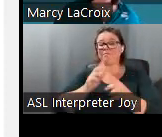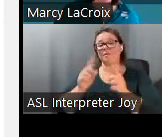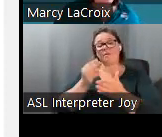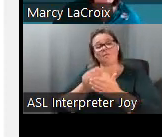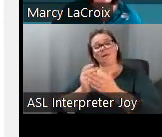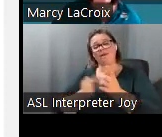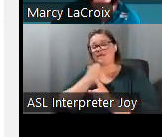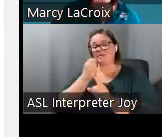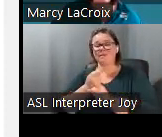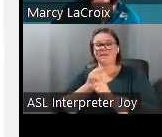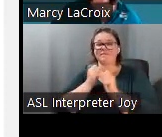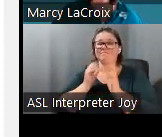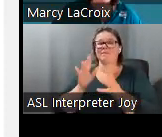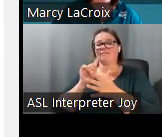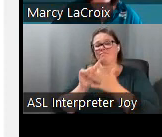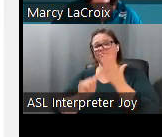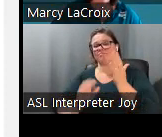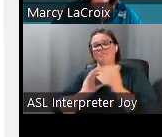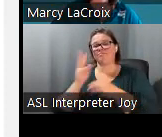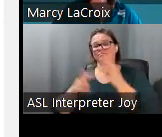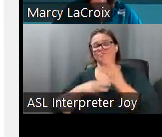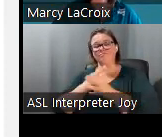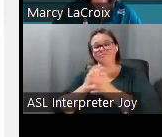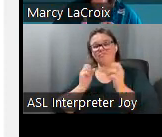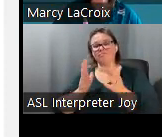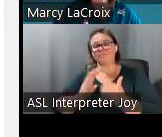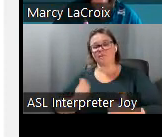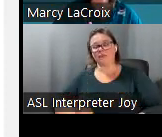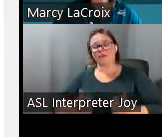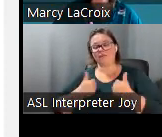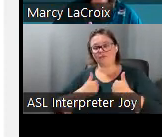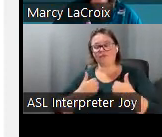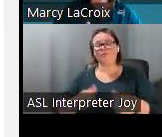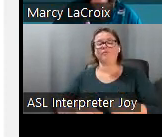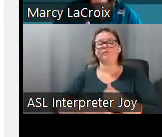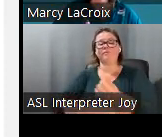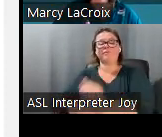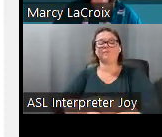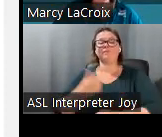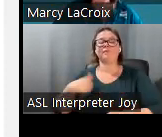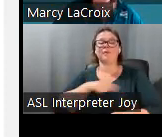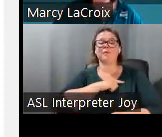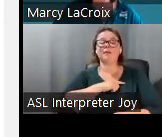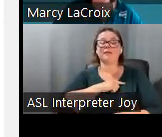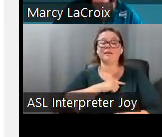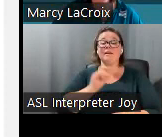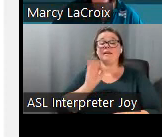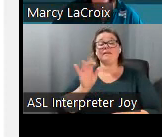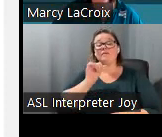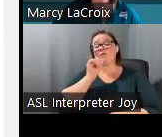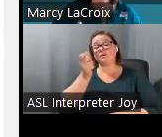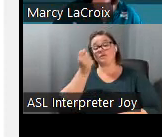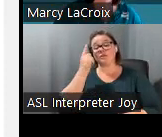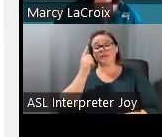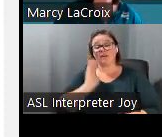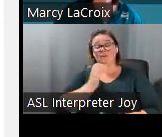impacts so much of our world, so much of our life. And if we don't understand our